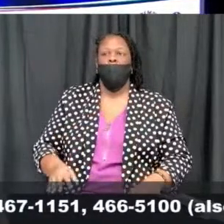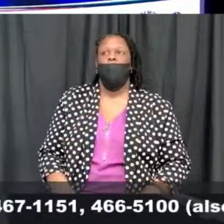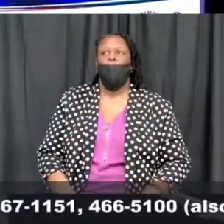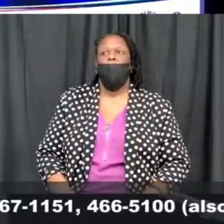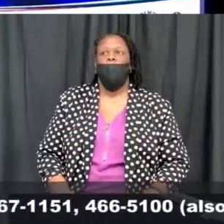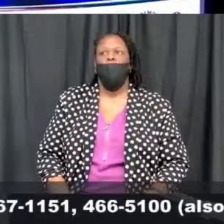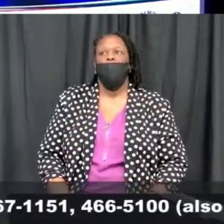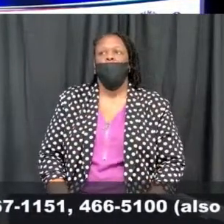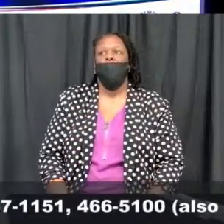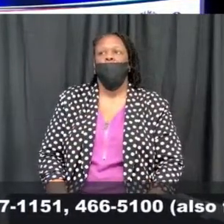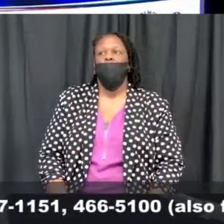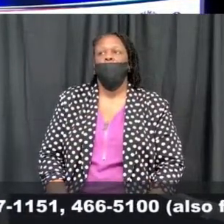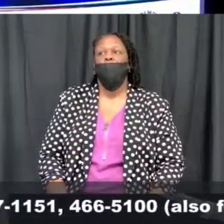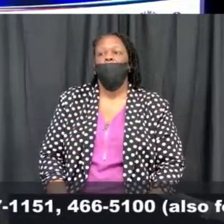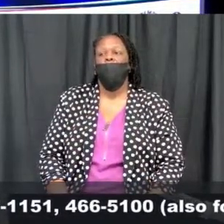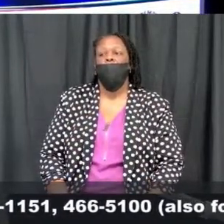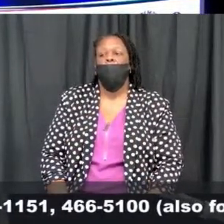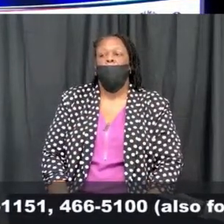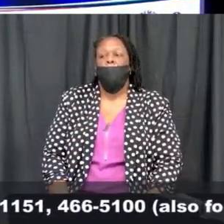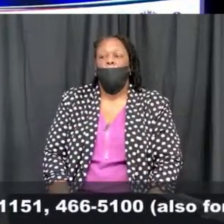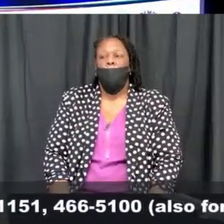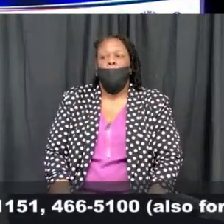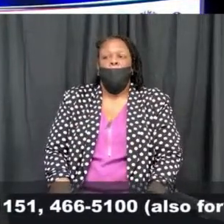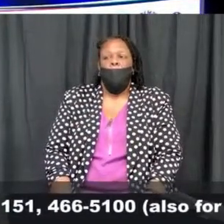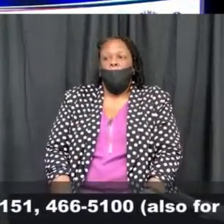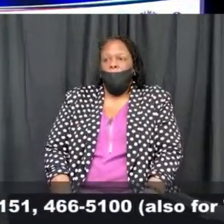can proceed and take the vaccine.